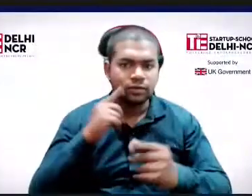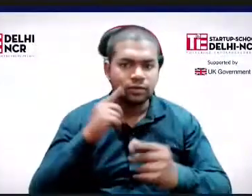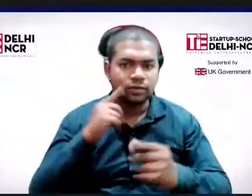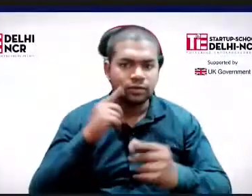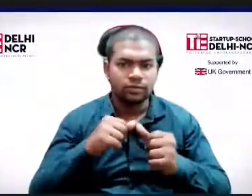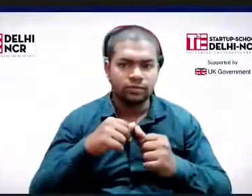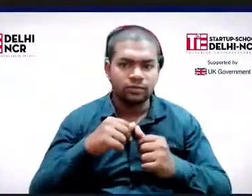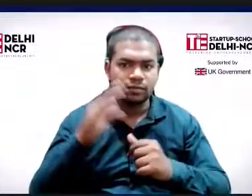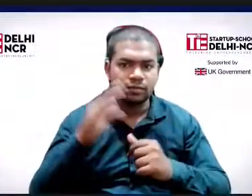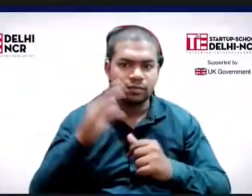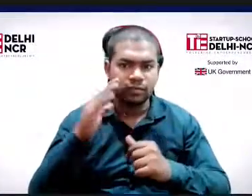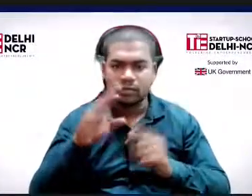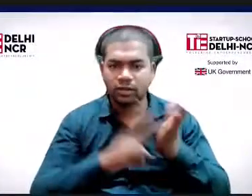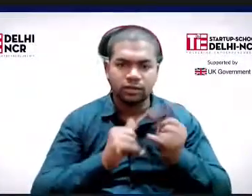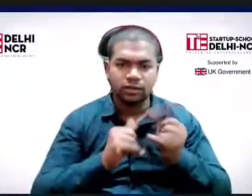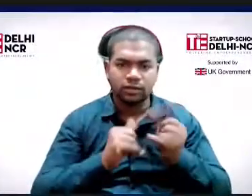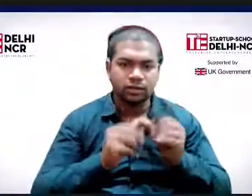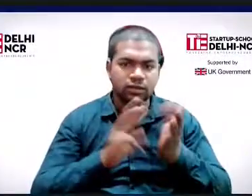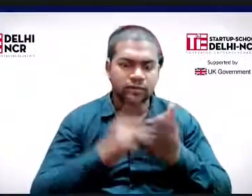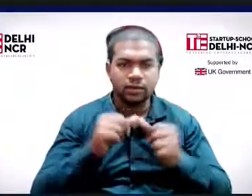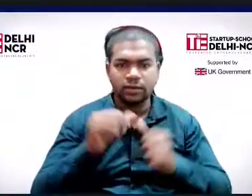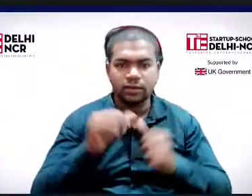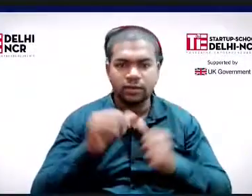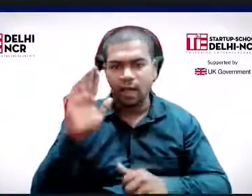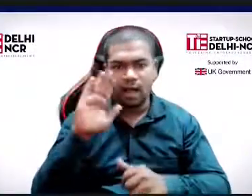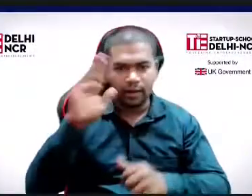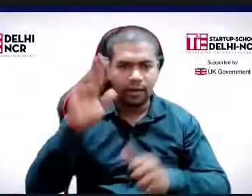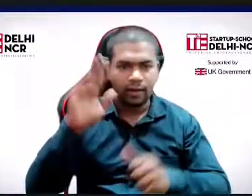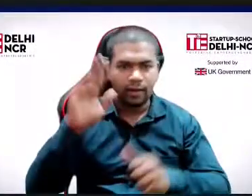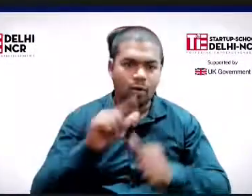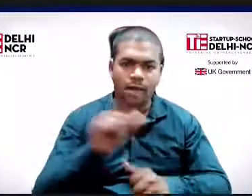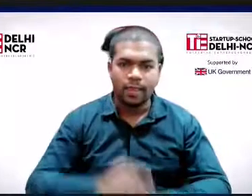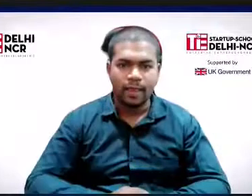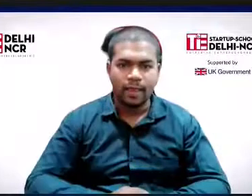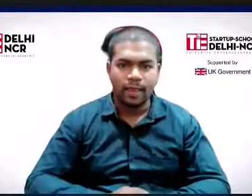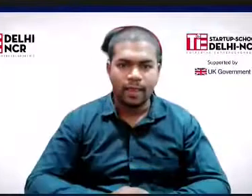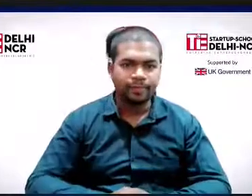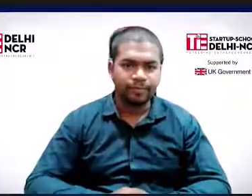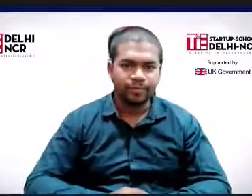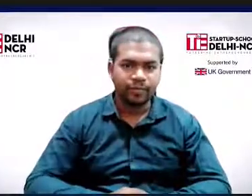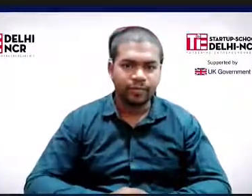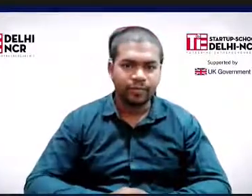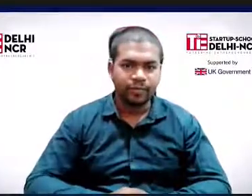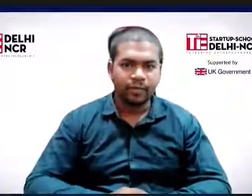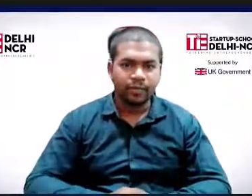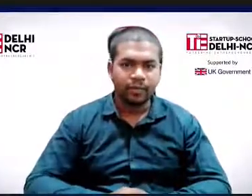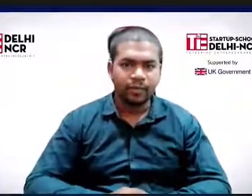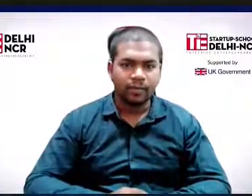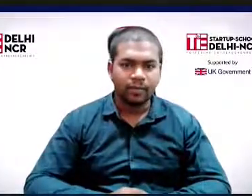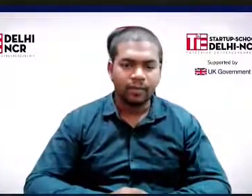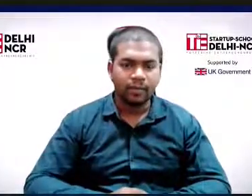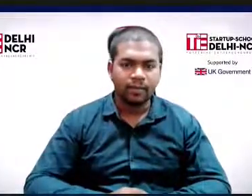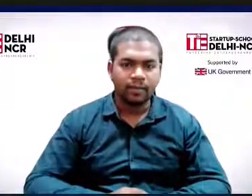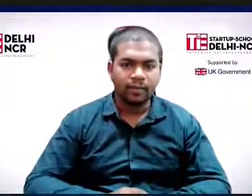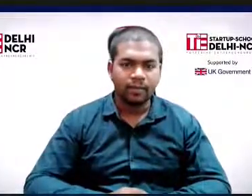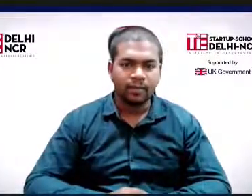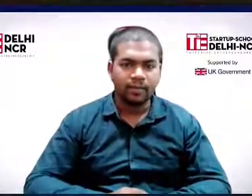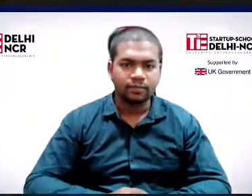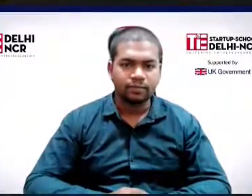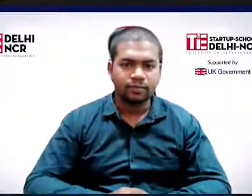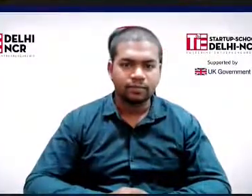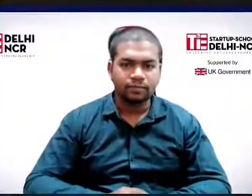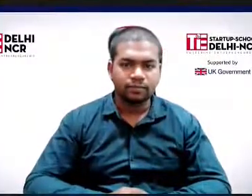Thanks, Smita. Hi, everyone. Is the audio good? A quick check. Yes, we can hear you